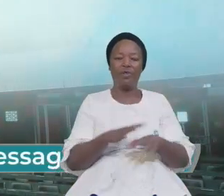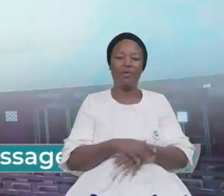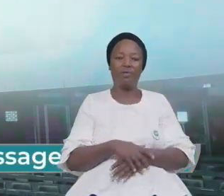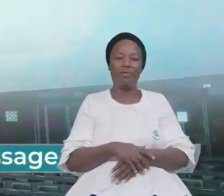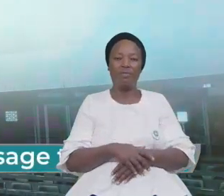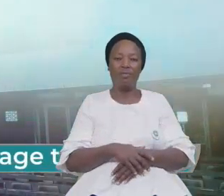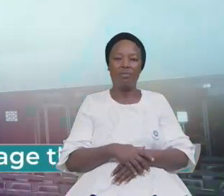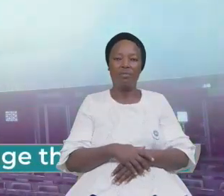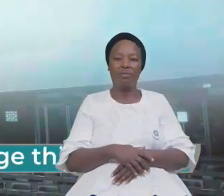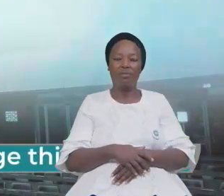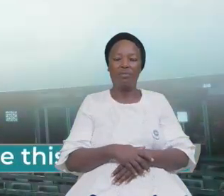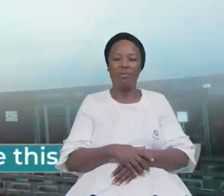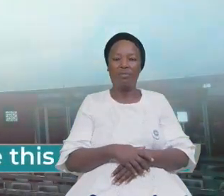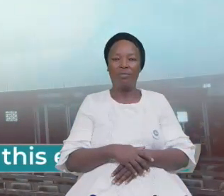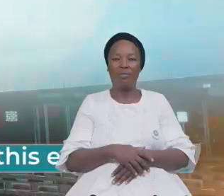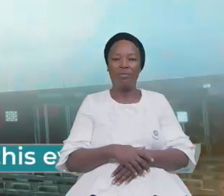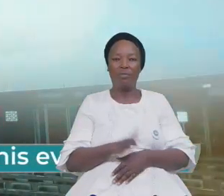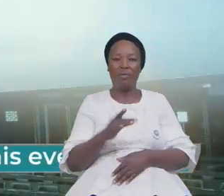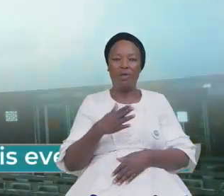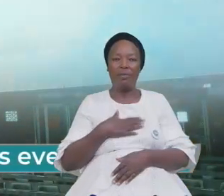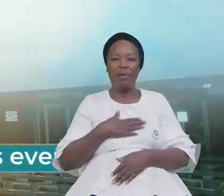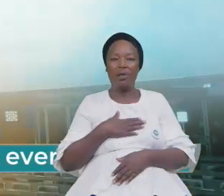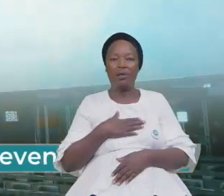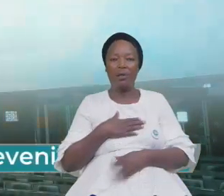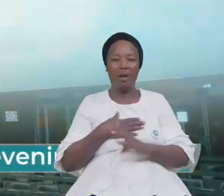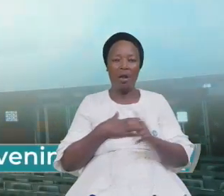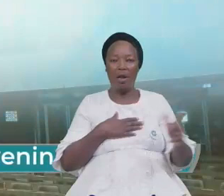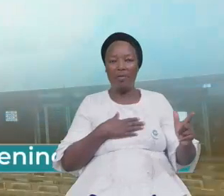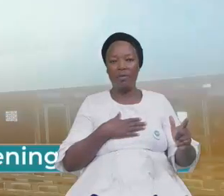By my left hand side of the feed,